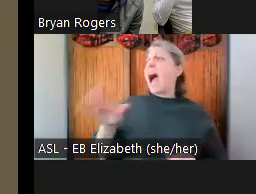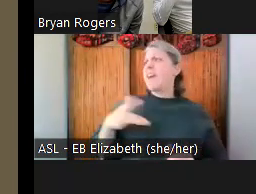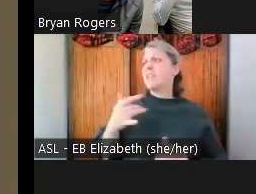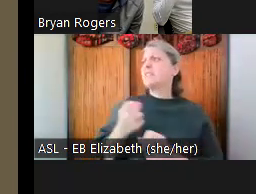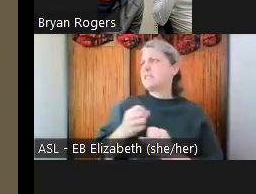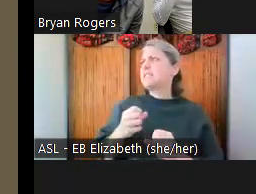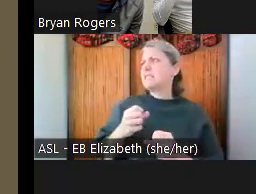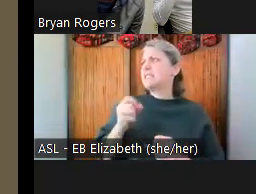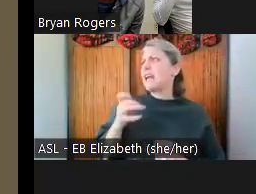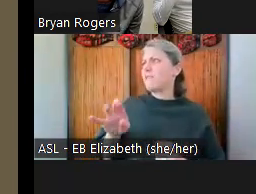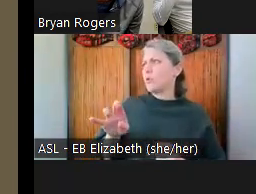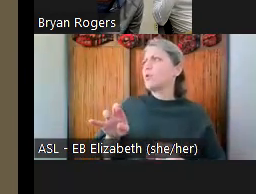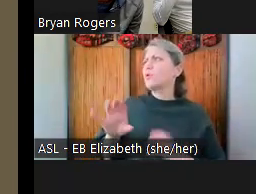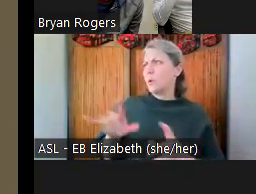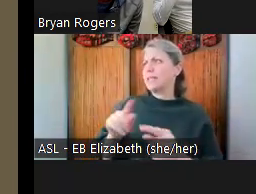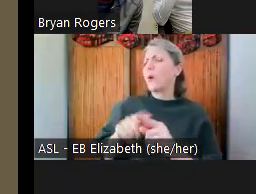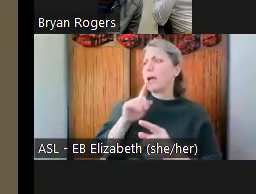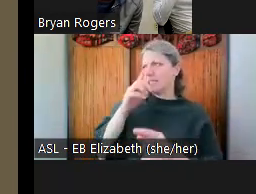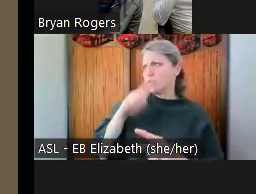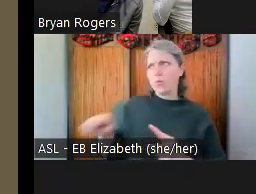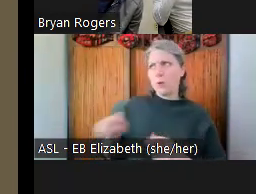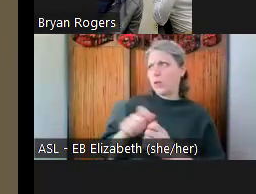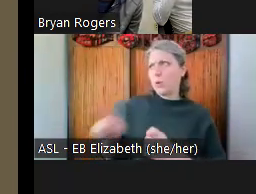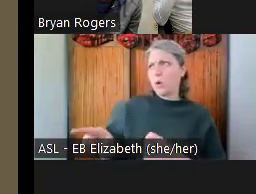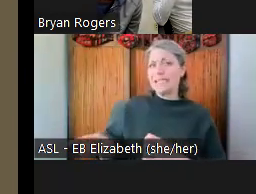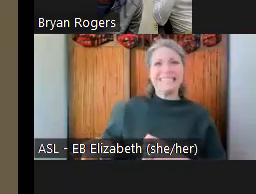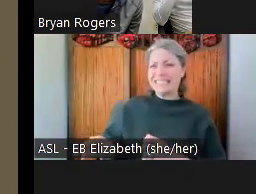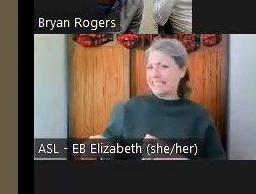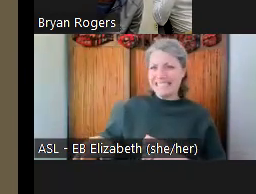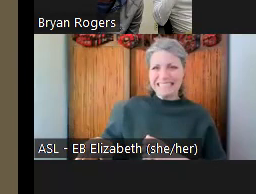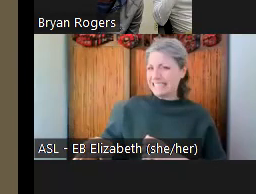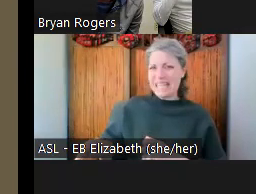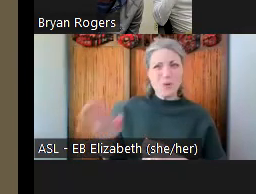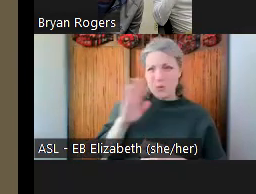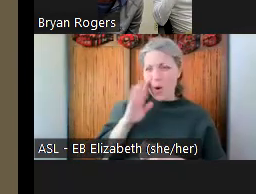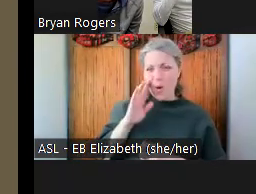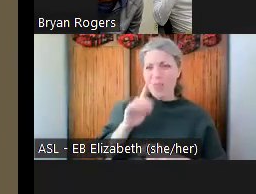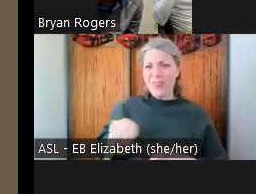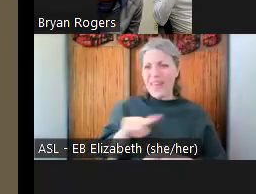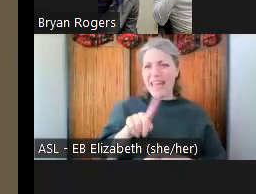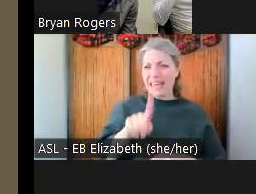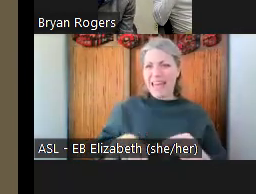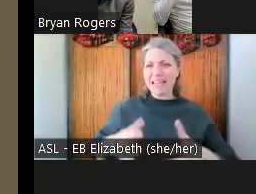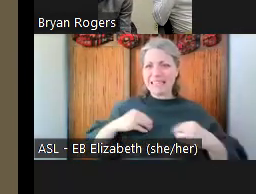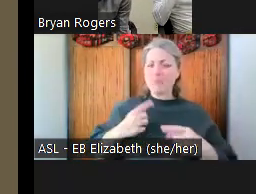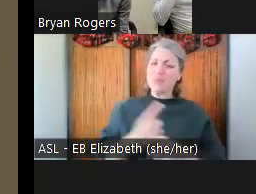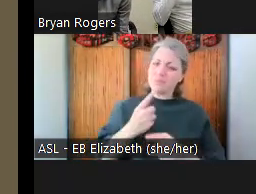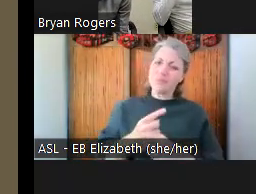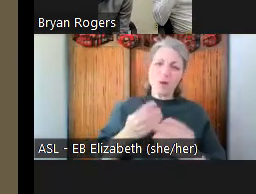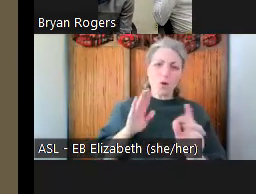politely disagree with you. And you kind of know at that moment, it may not be a good idea for them to